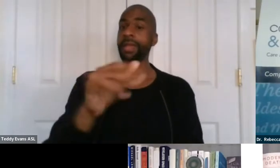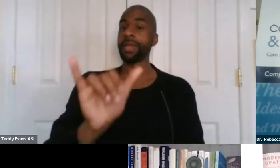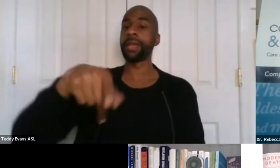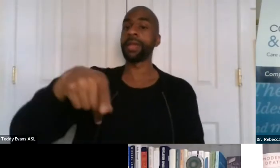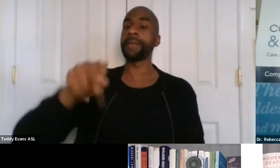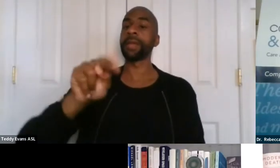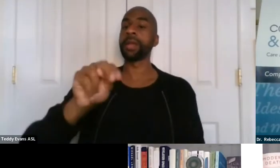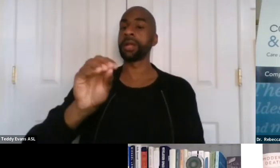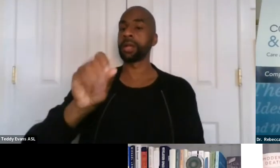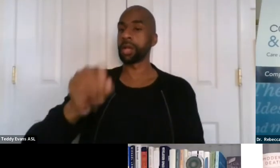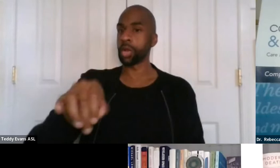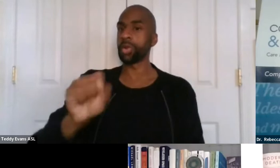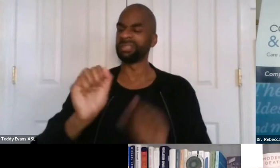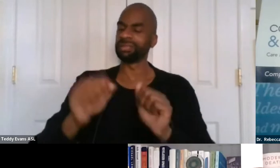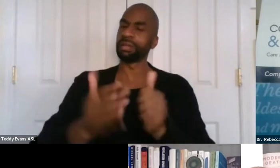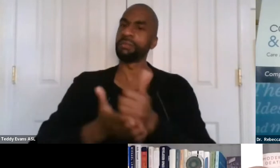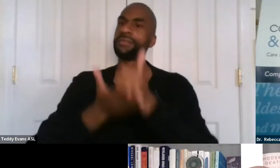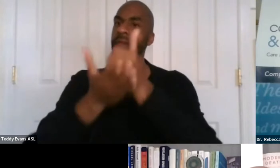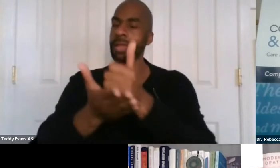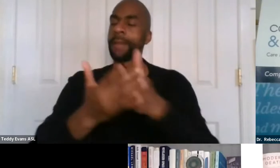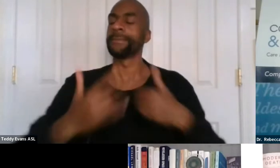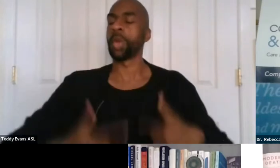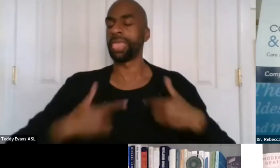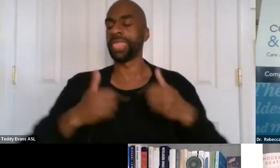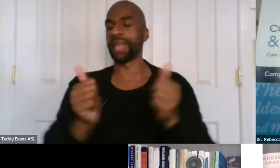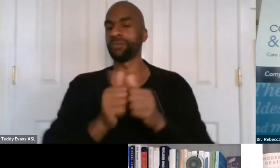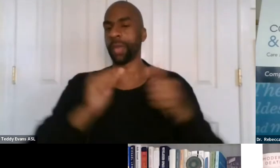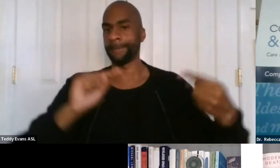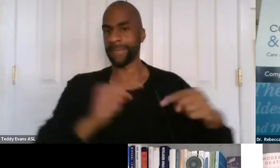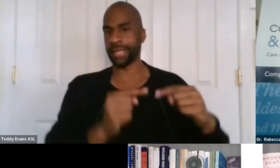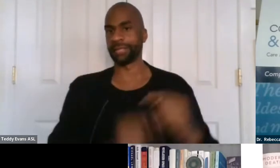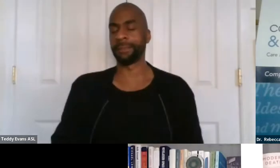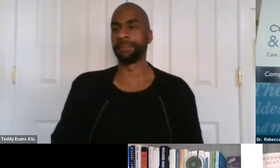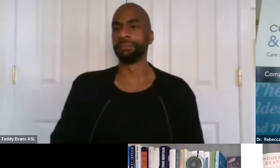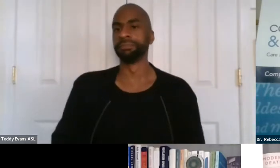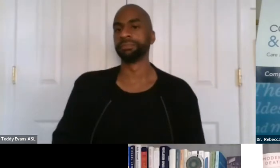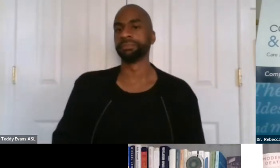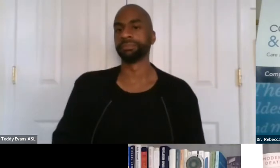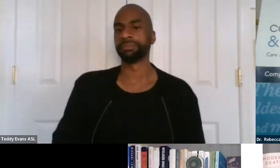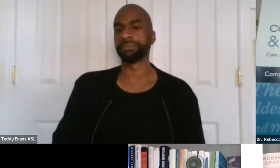with pain. And then the last sort of broad form of therapy